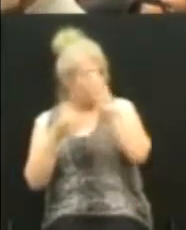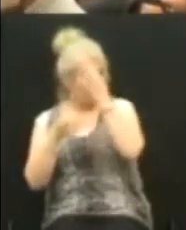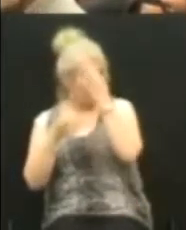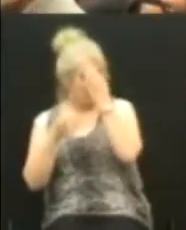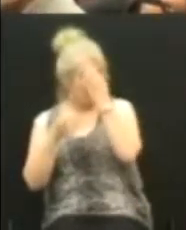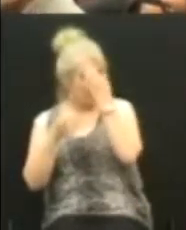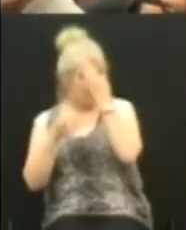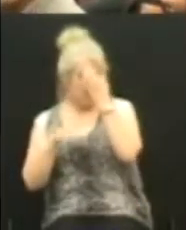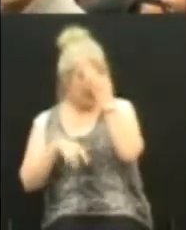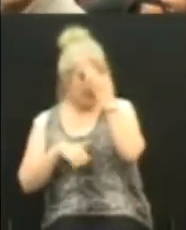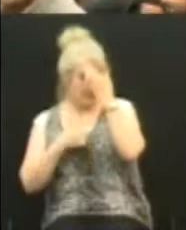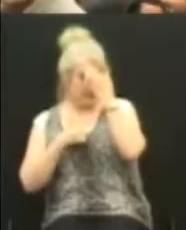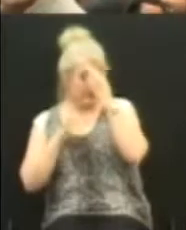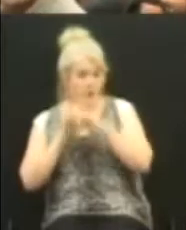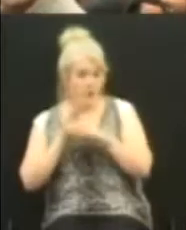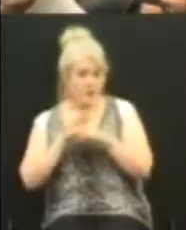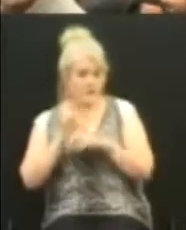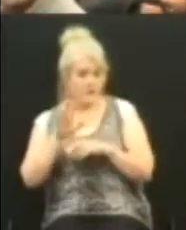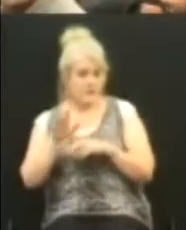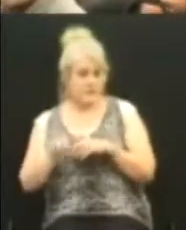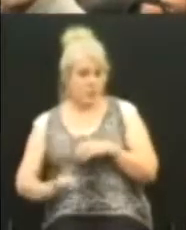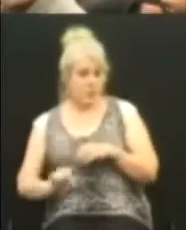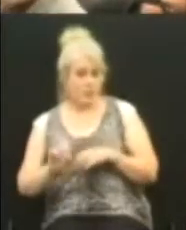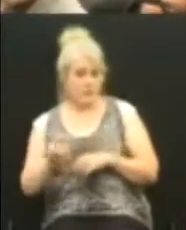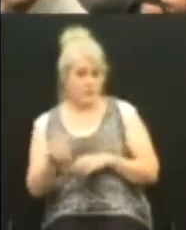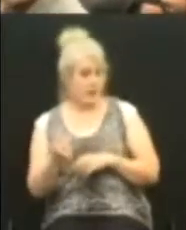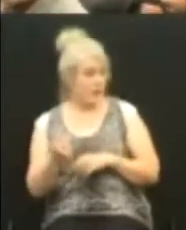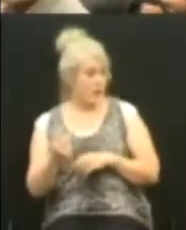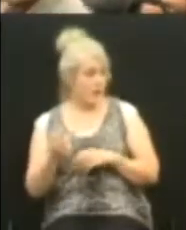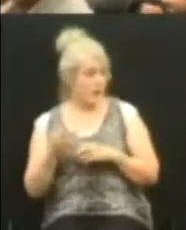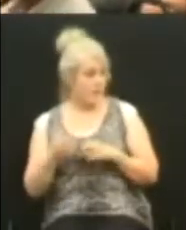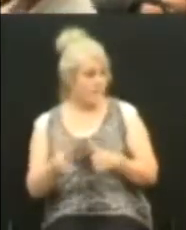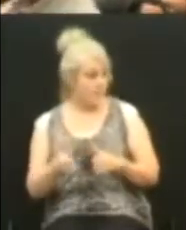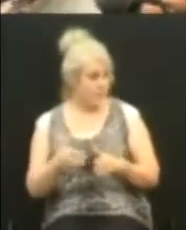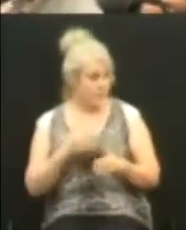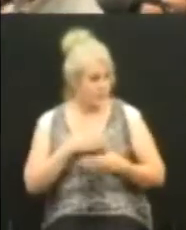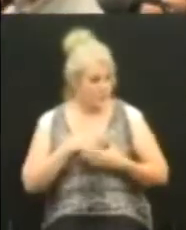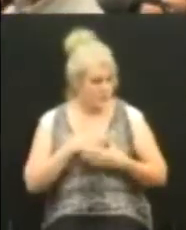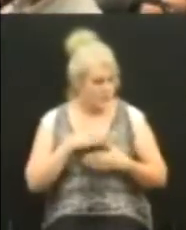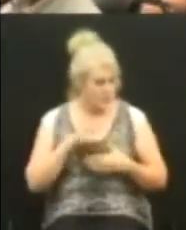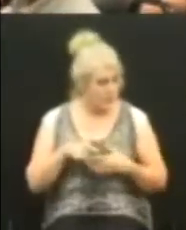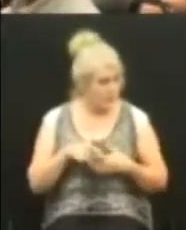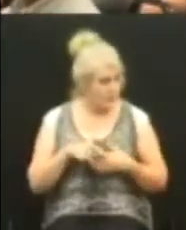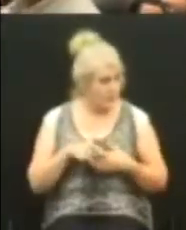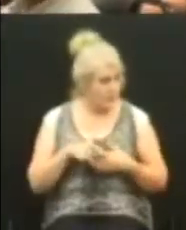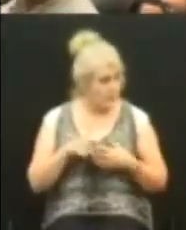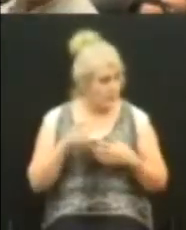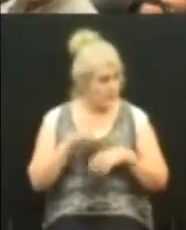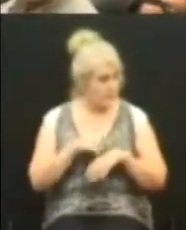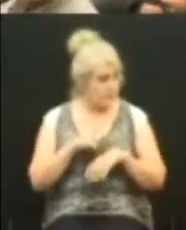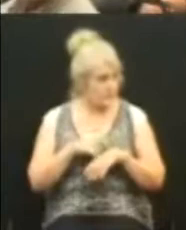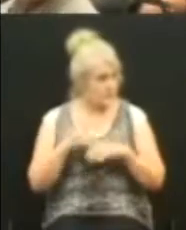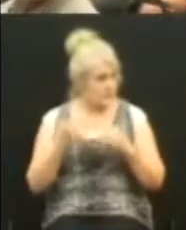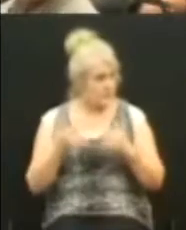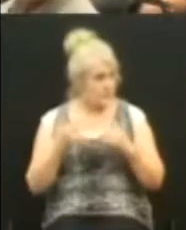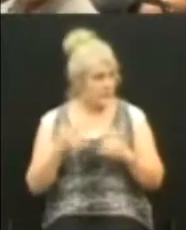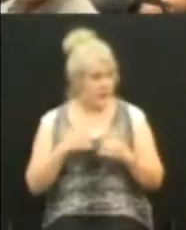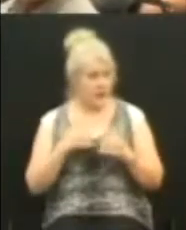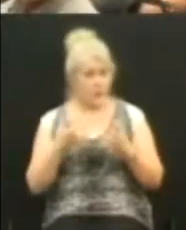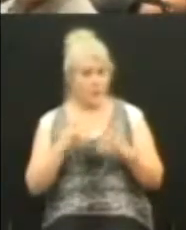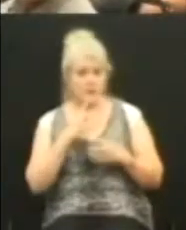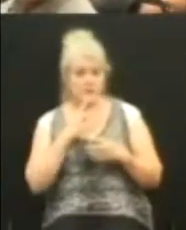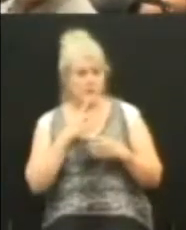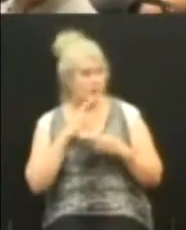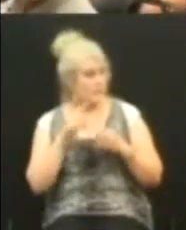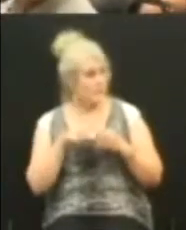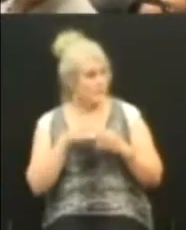Avenue. Again, thank you, council members. I do very much appreciate it. At this time, I would like to discuss the basic human rights to clean